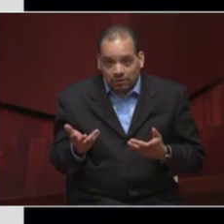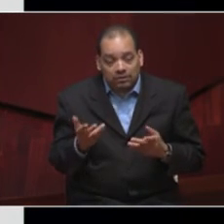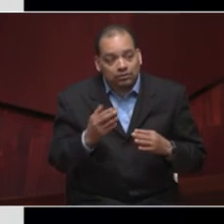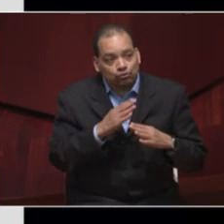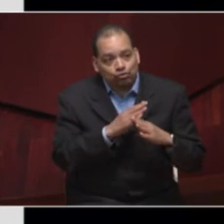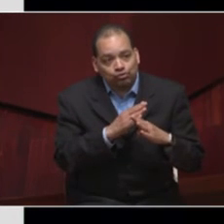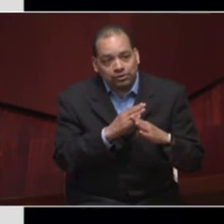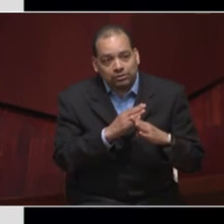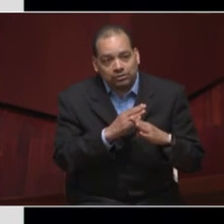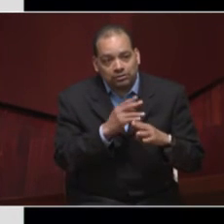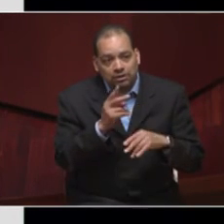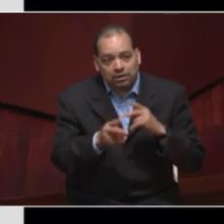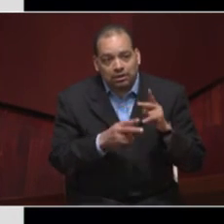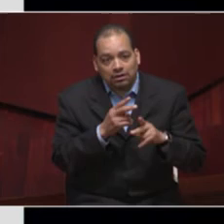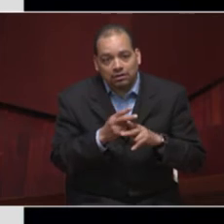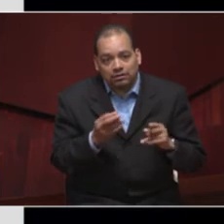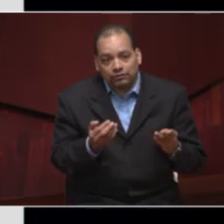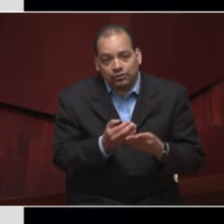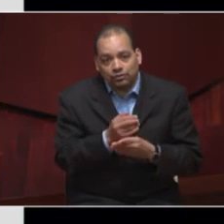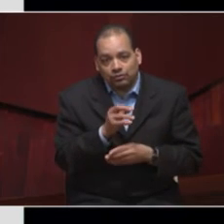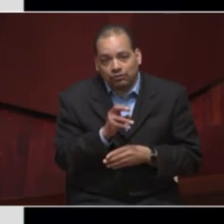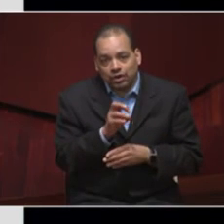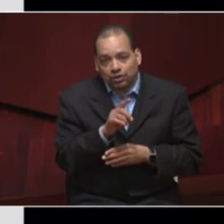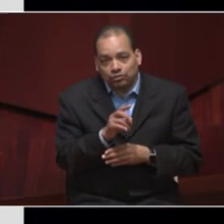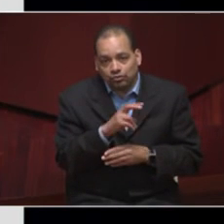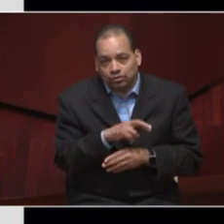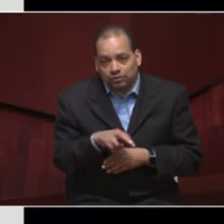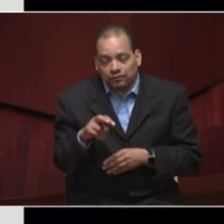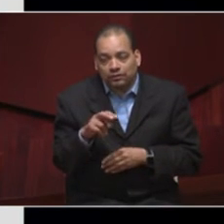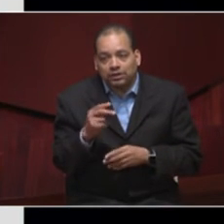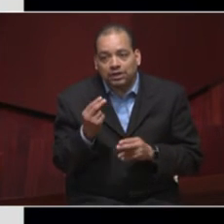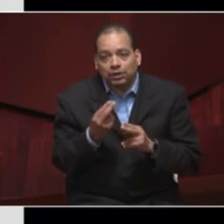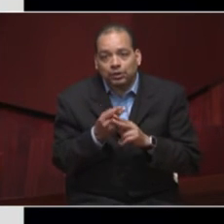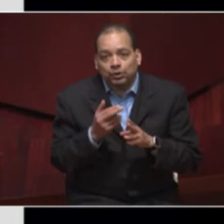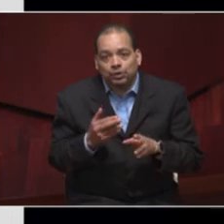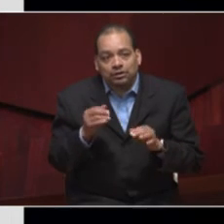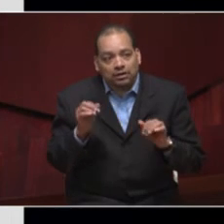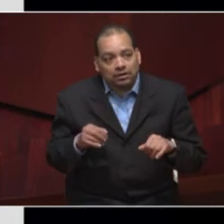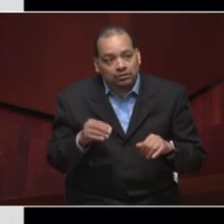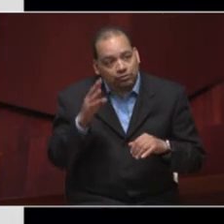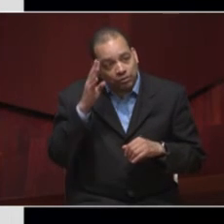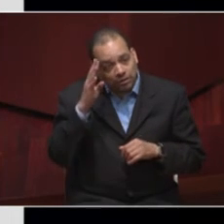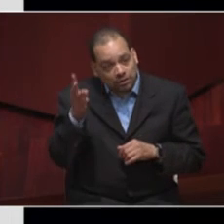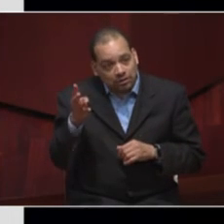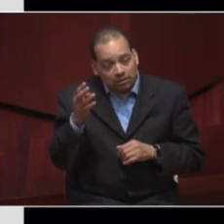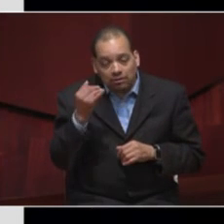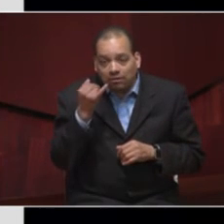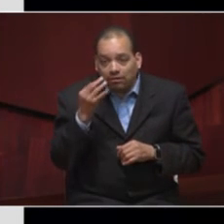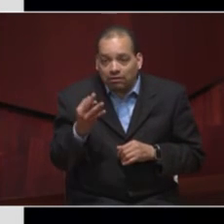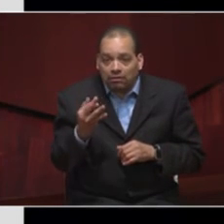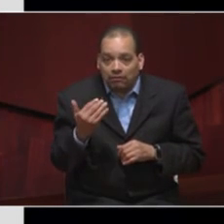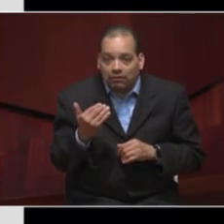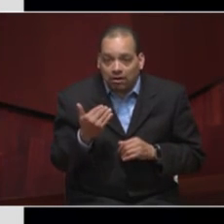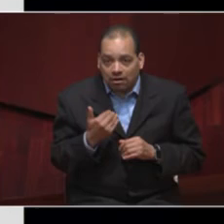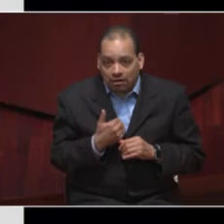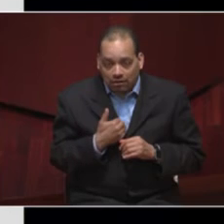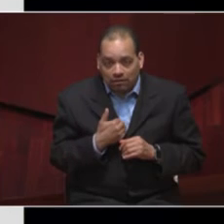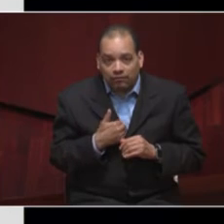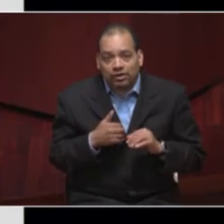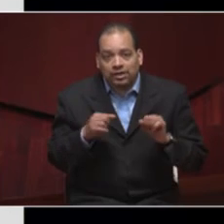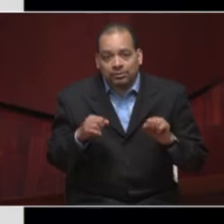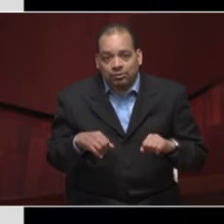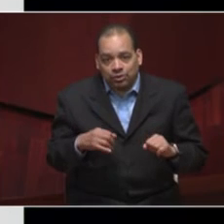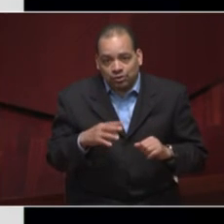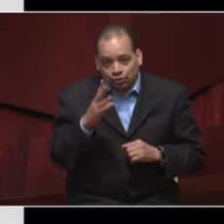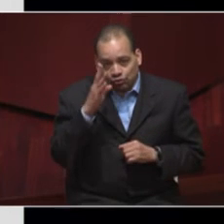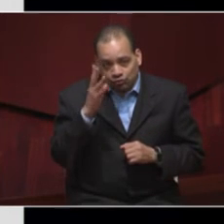the type of new records transfer that a user can create, provided they are even given the capability to create